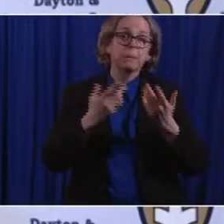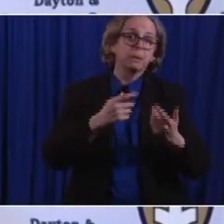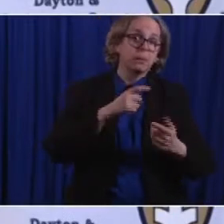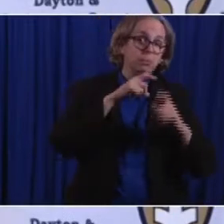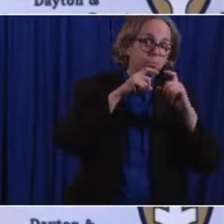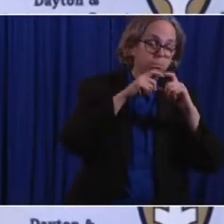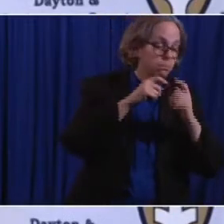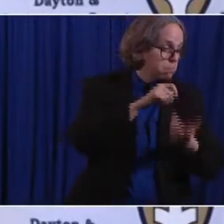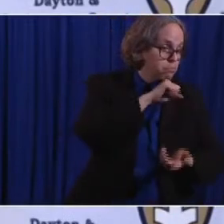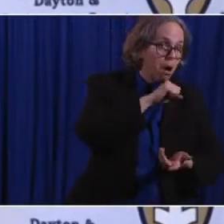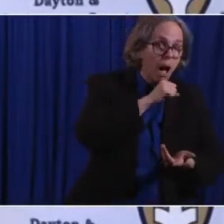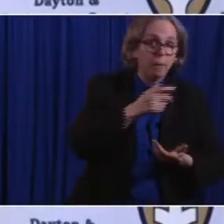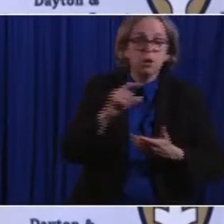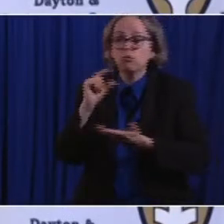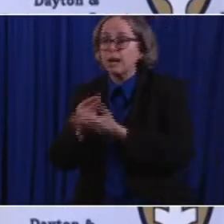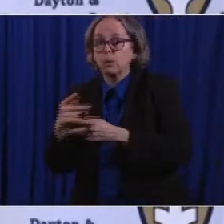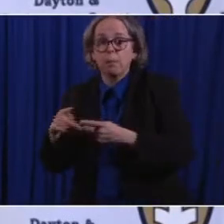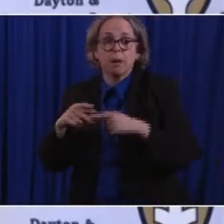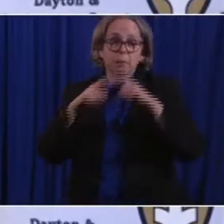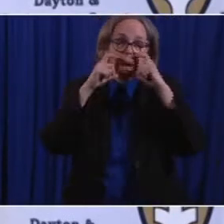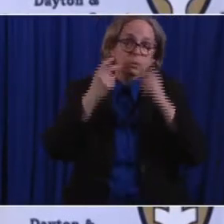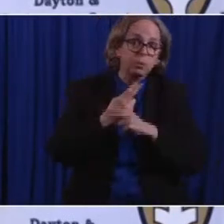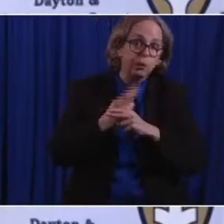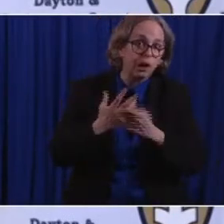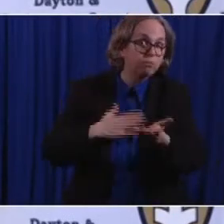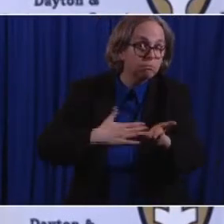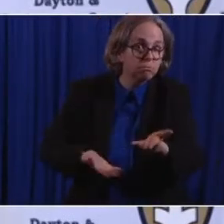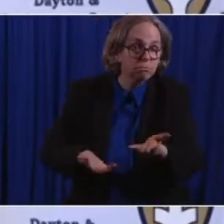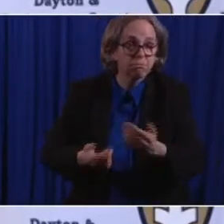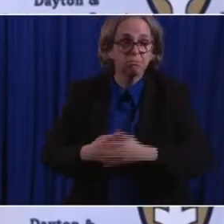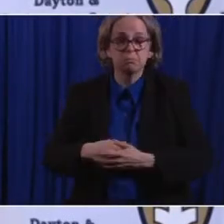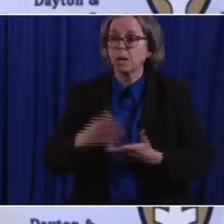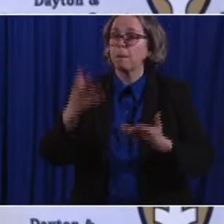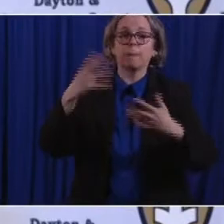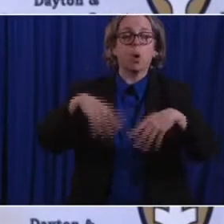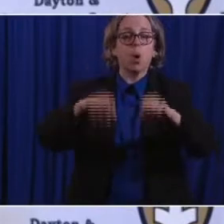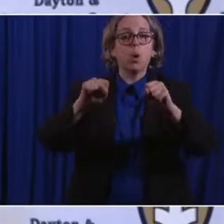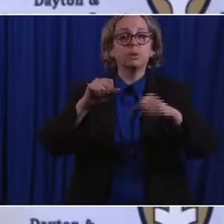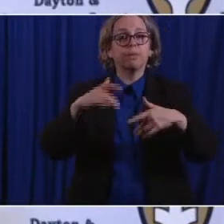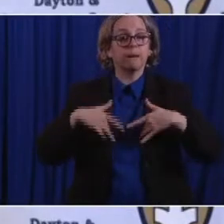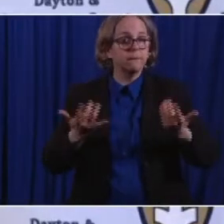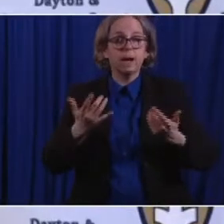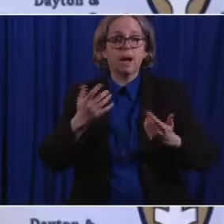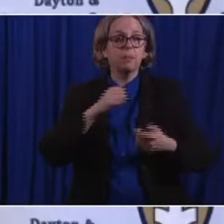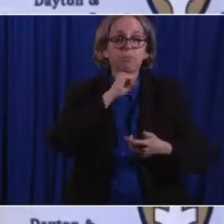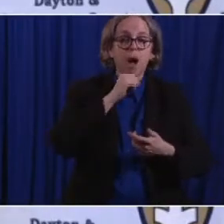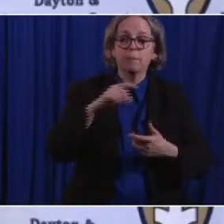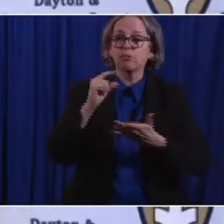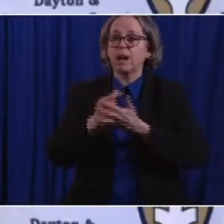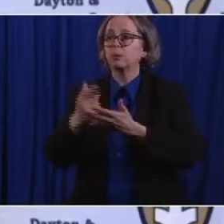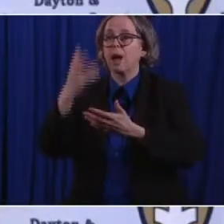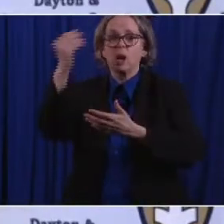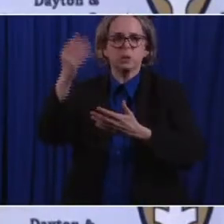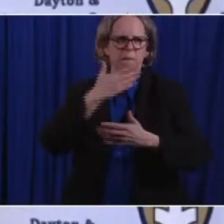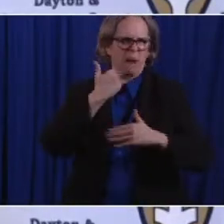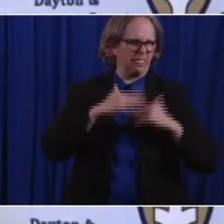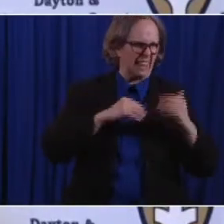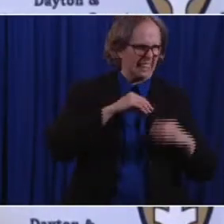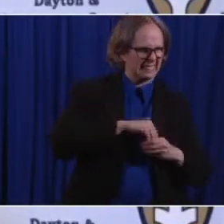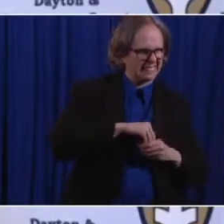have the event outside rather than inside, we know that makes a huge, huge difference as